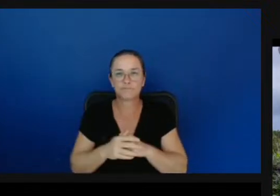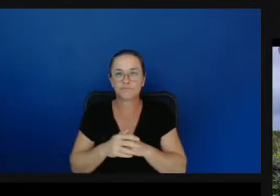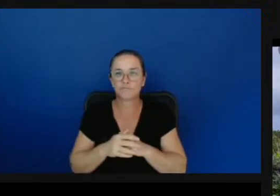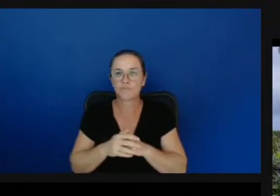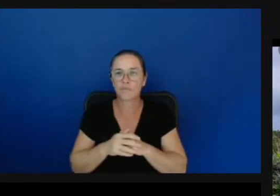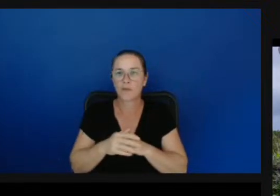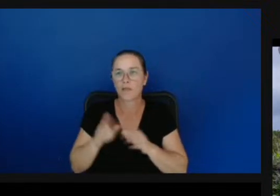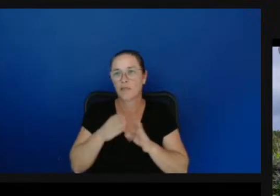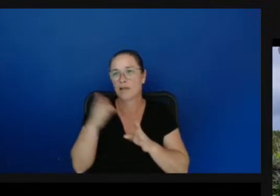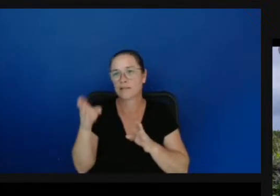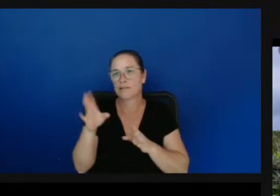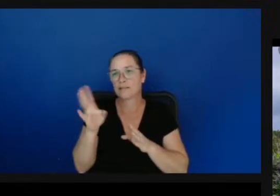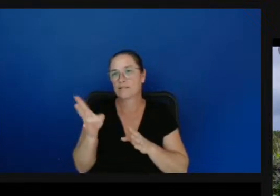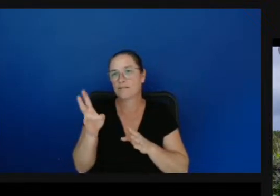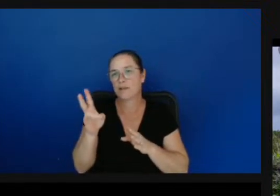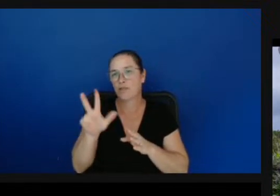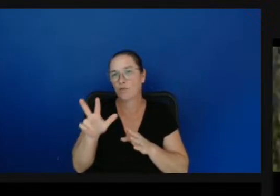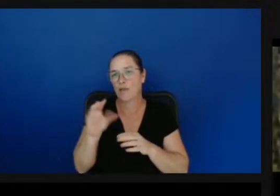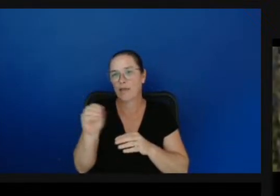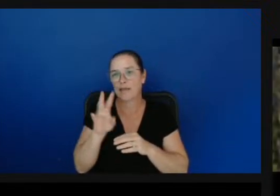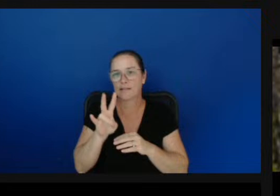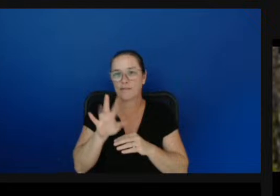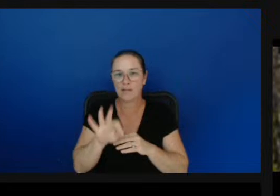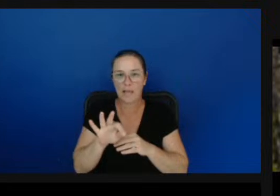here, 73 and 79.